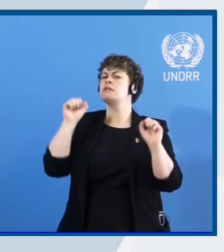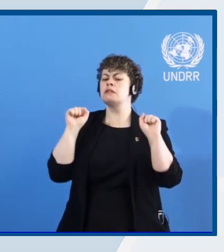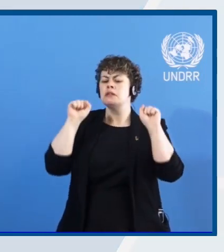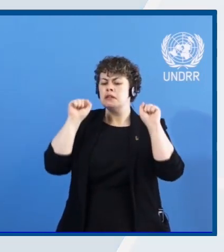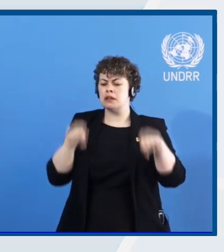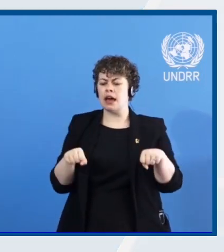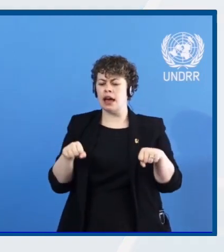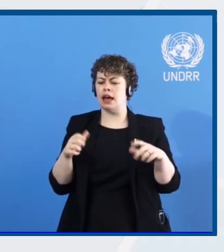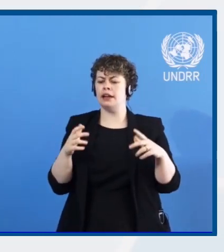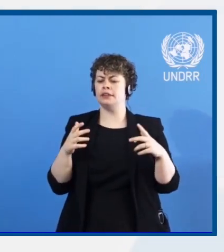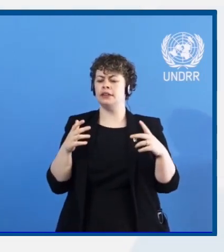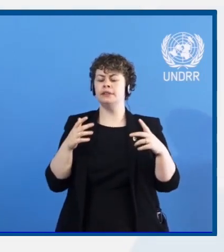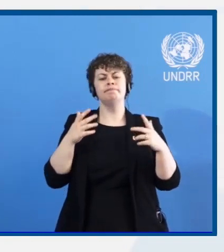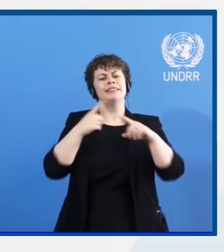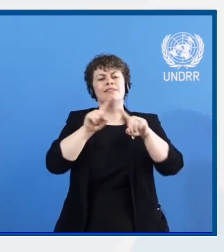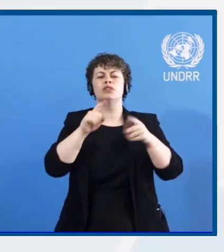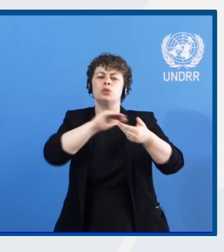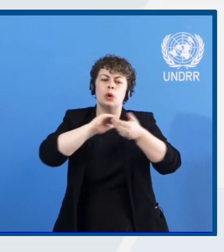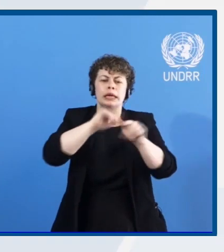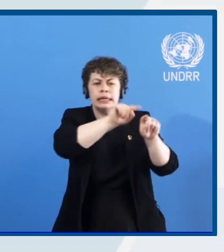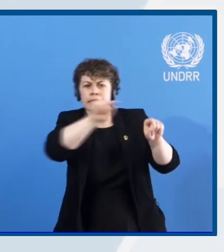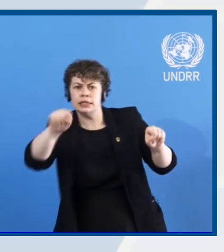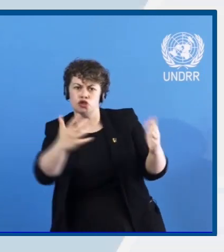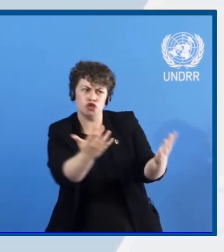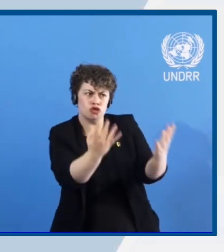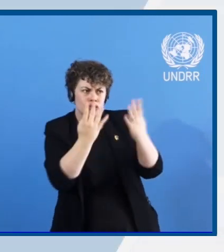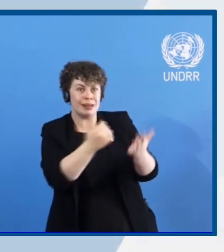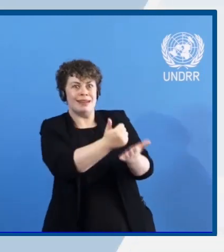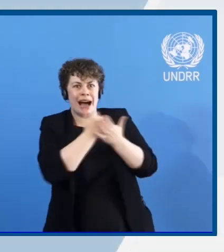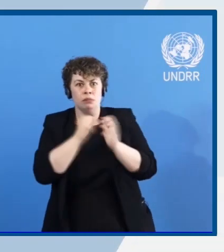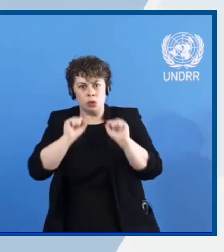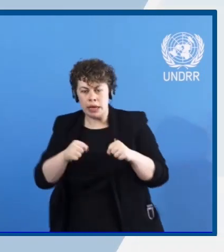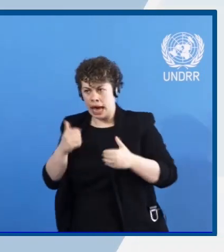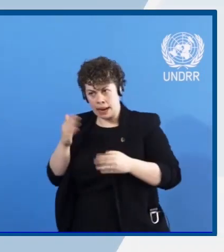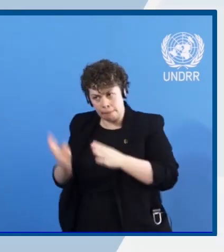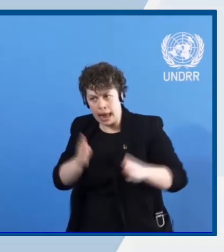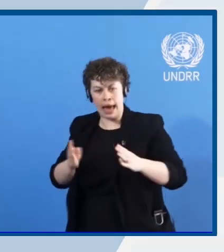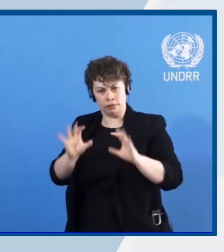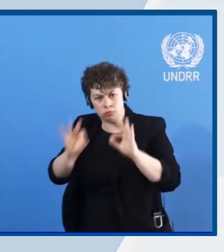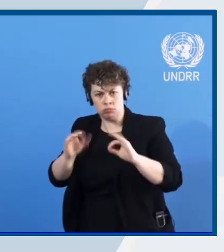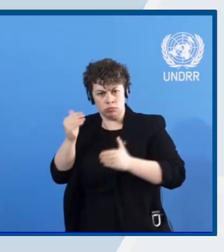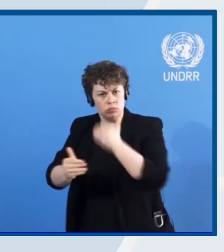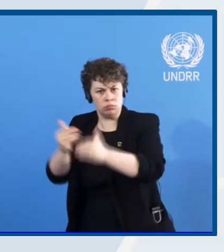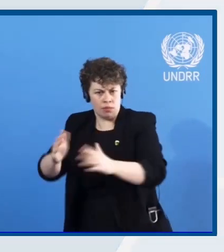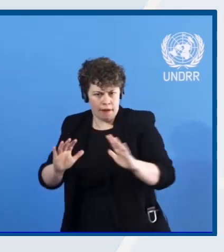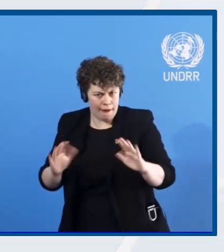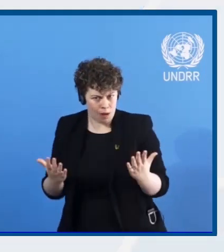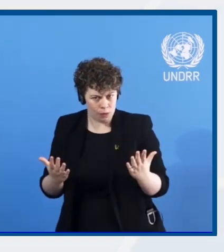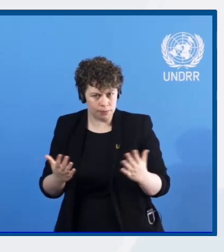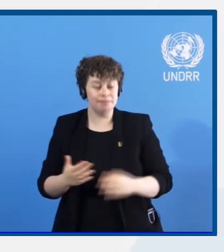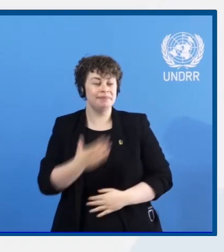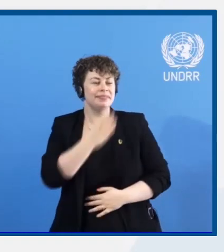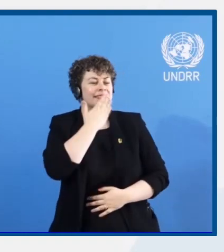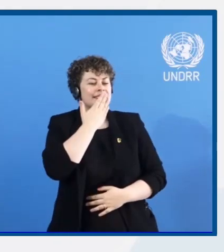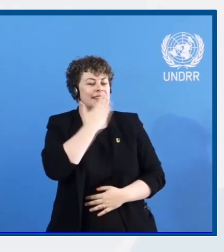operations, and activities with the Sendai framework for disaster risk reduction? Thank you very much, Niels. It's indeed